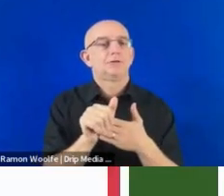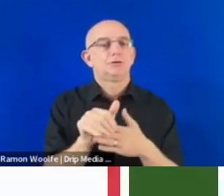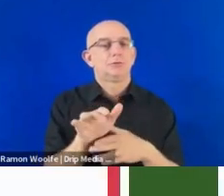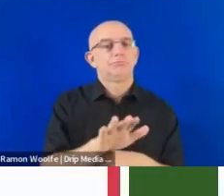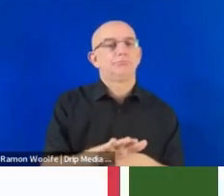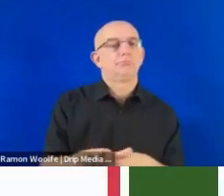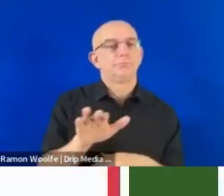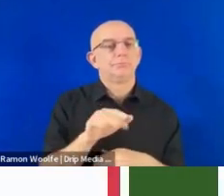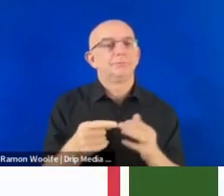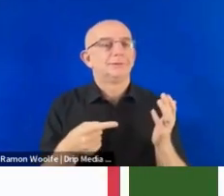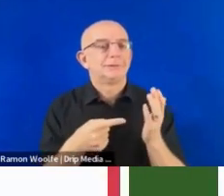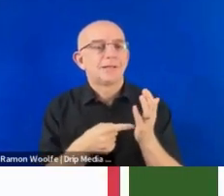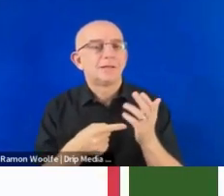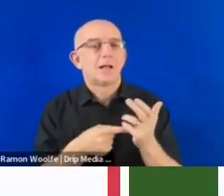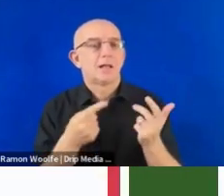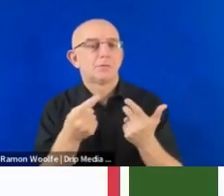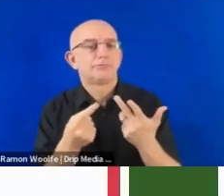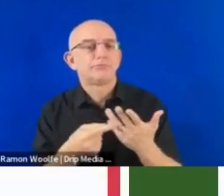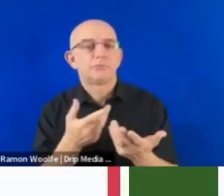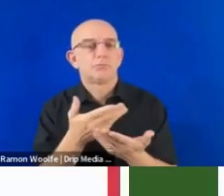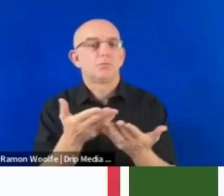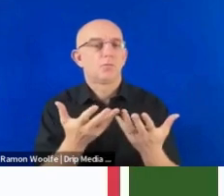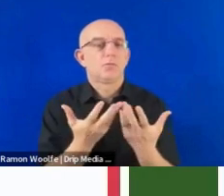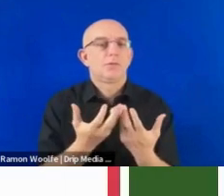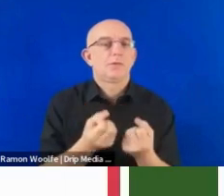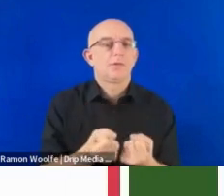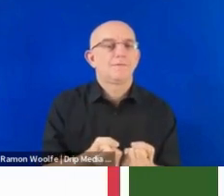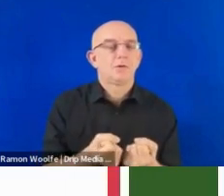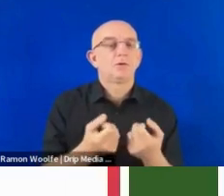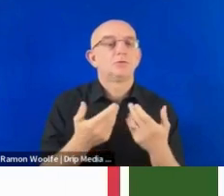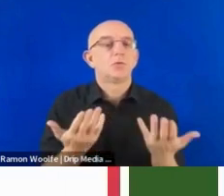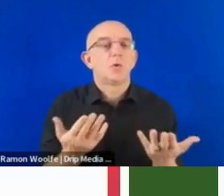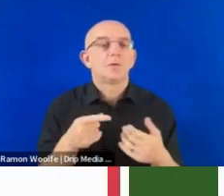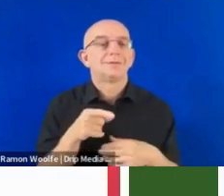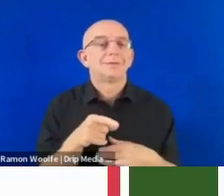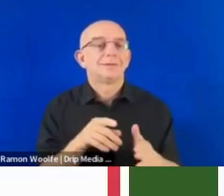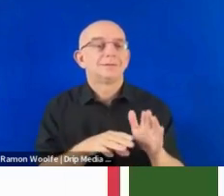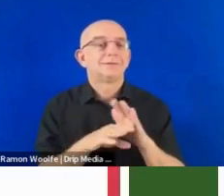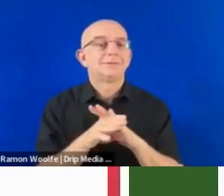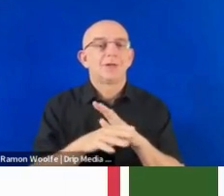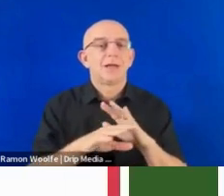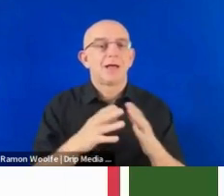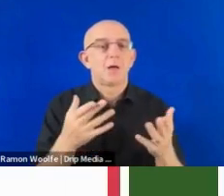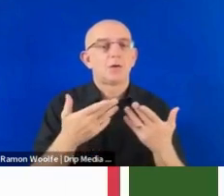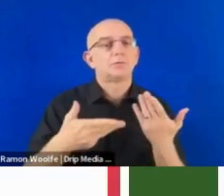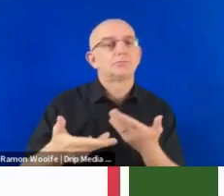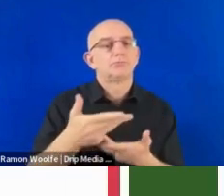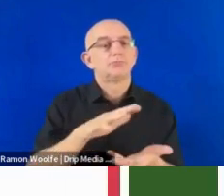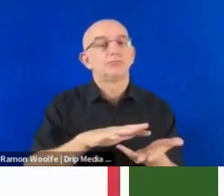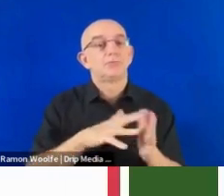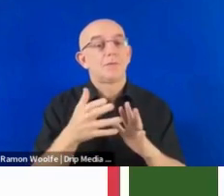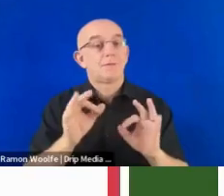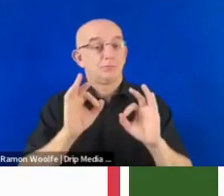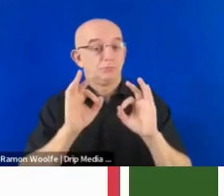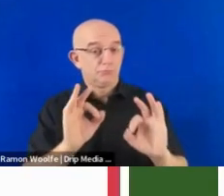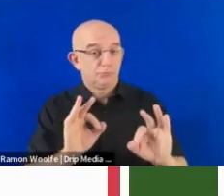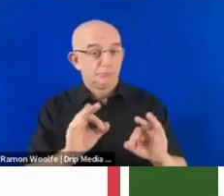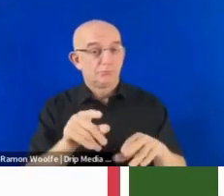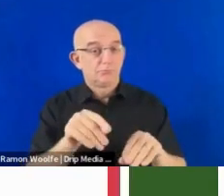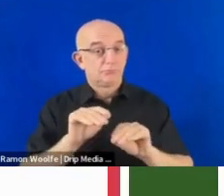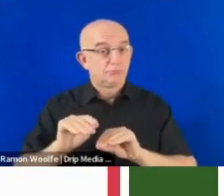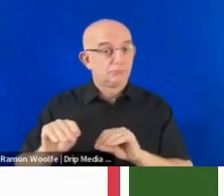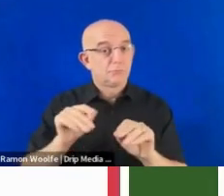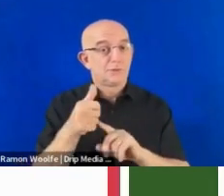of accredited Transform master trainers. So the program, has its own network and a pool